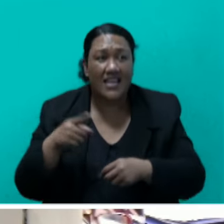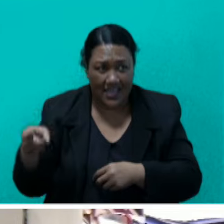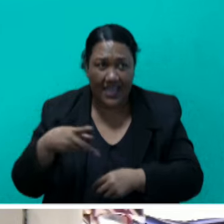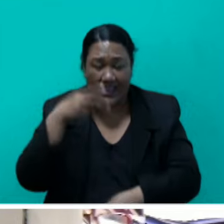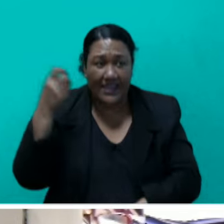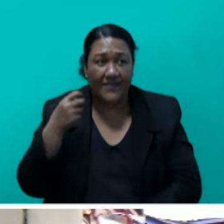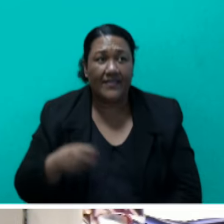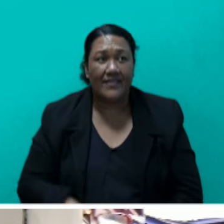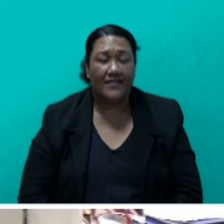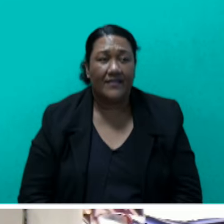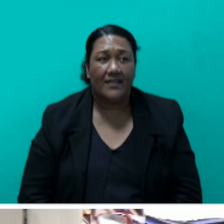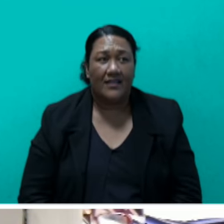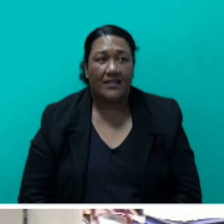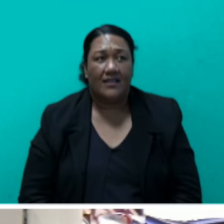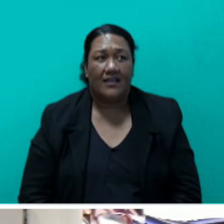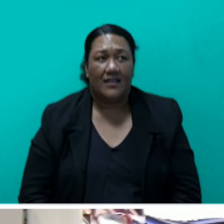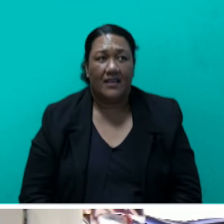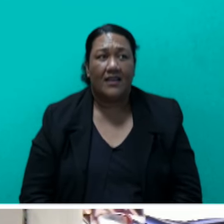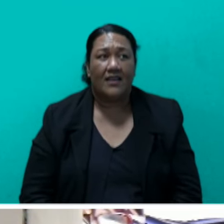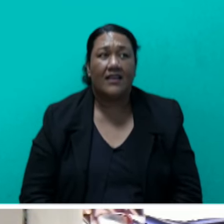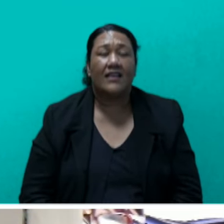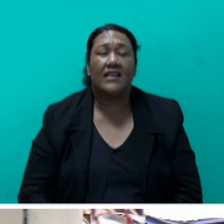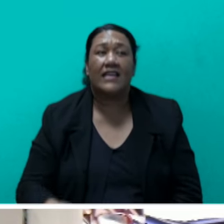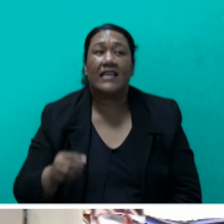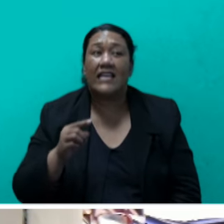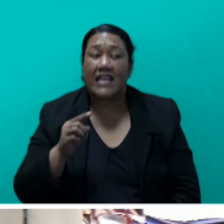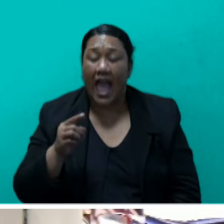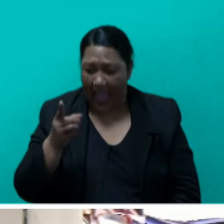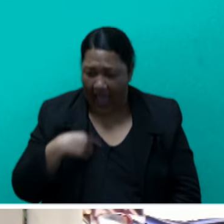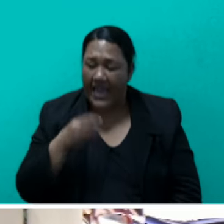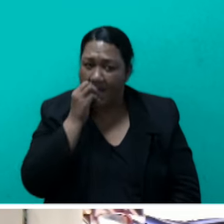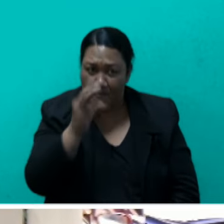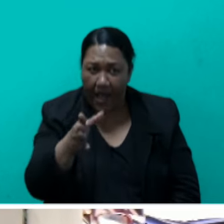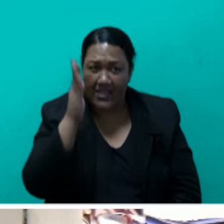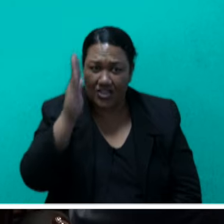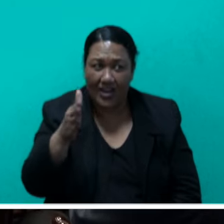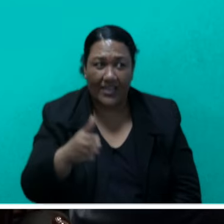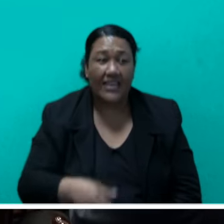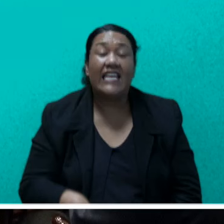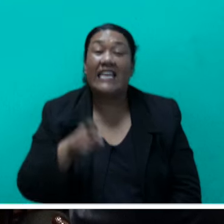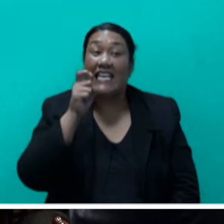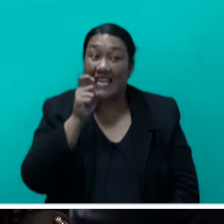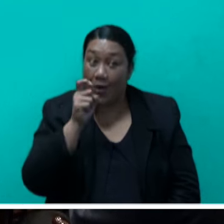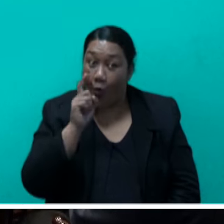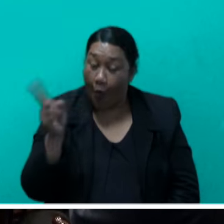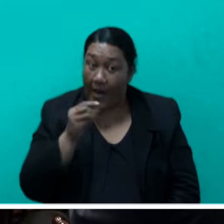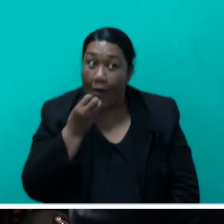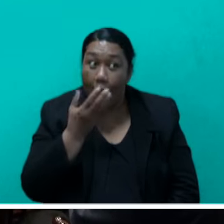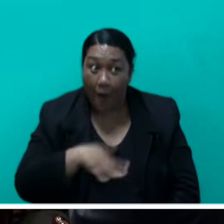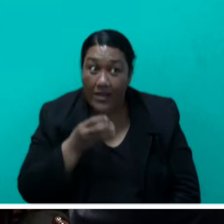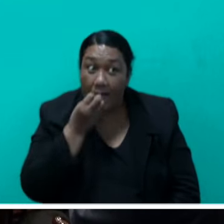that. But I want to say that stop saying all those nonsense. Thank you. You're not the